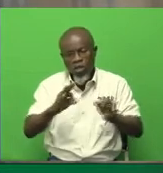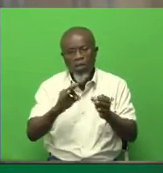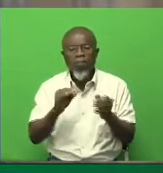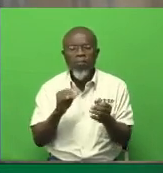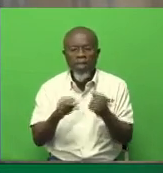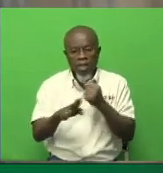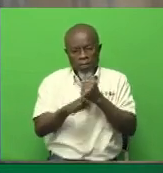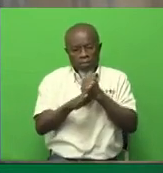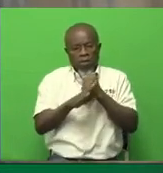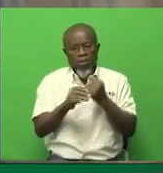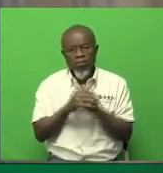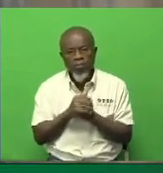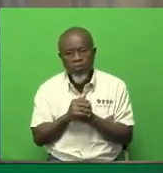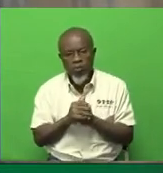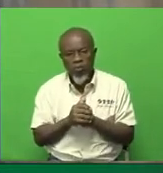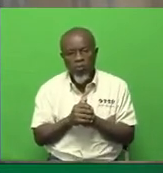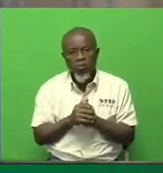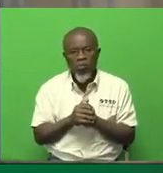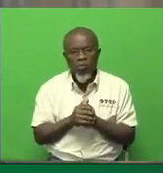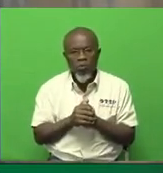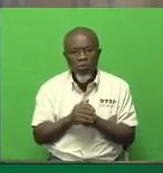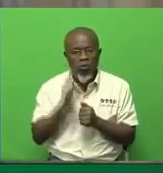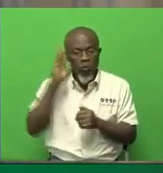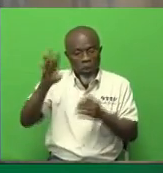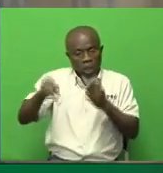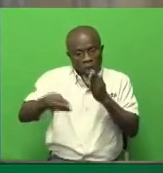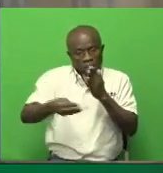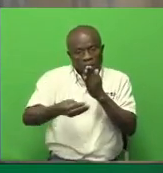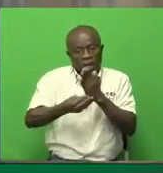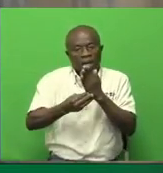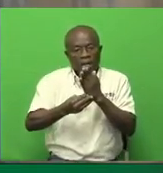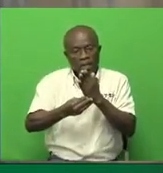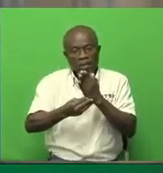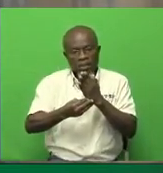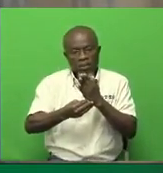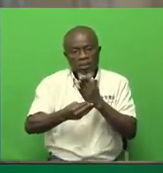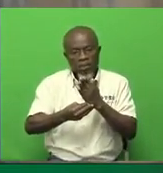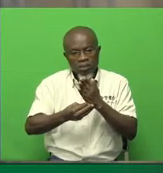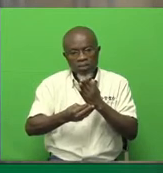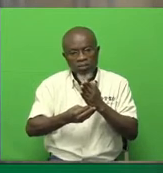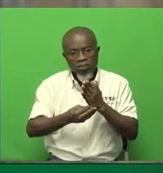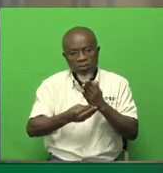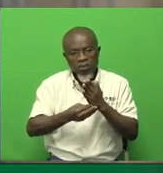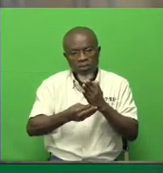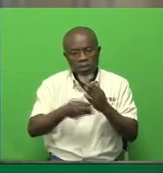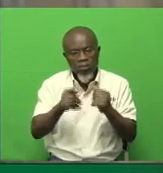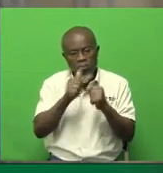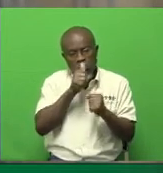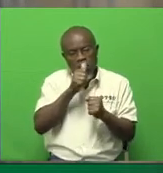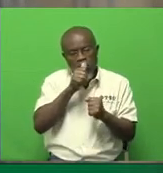we will explore the potential of the capacity of the private sector to complement these initiatives